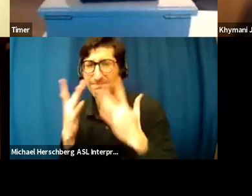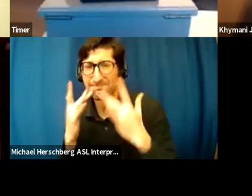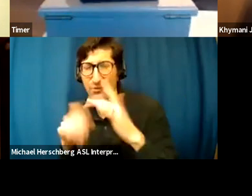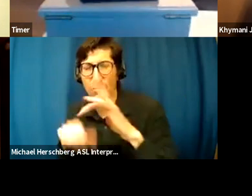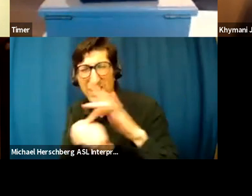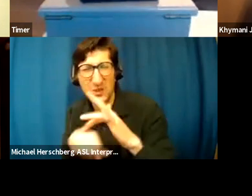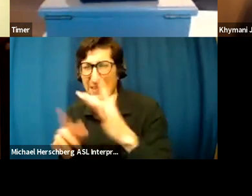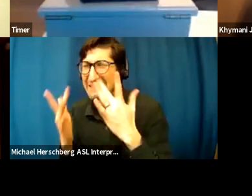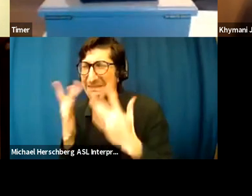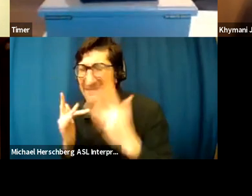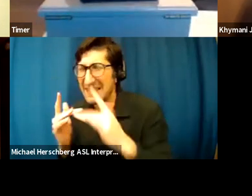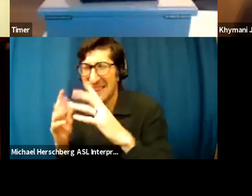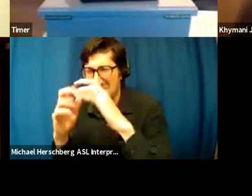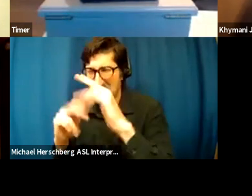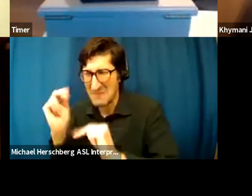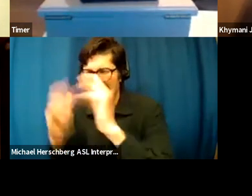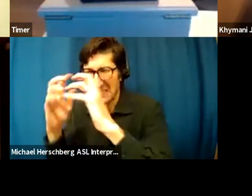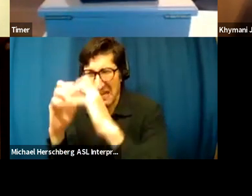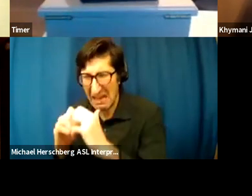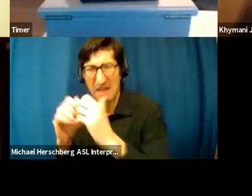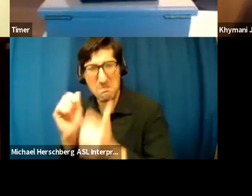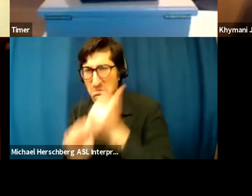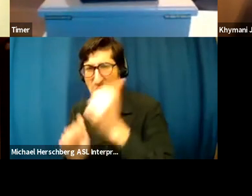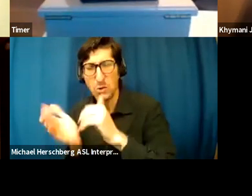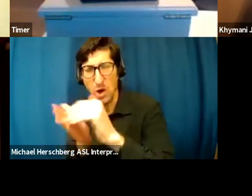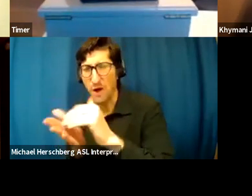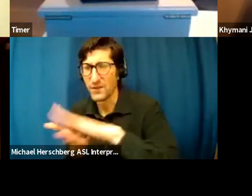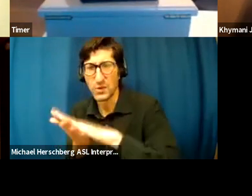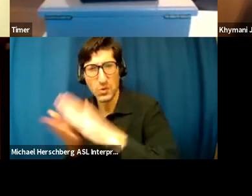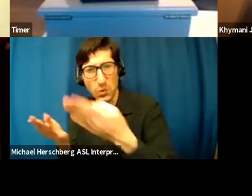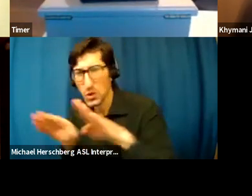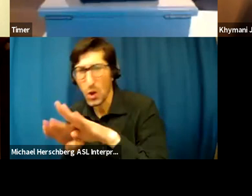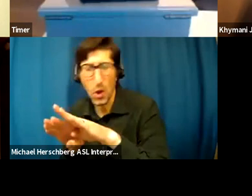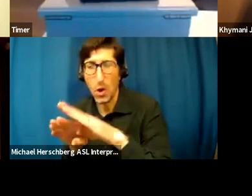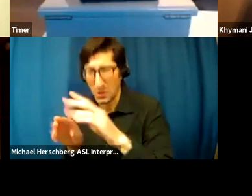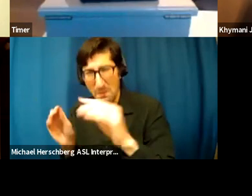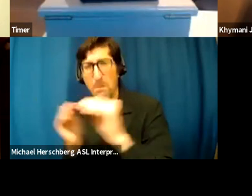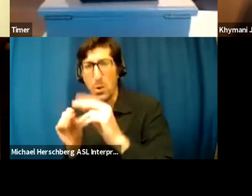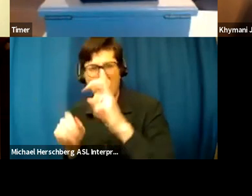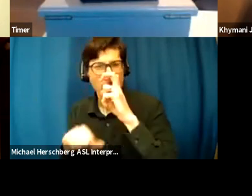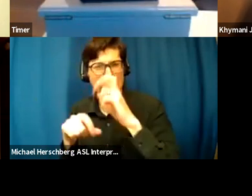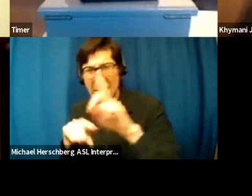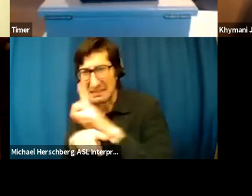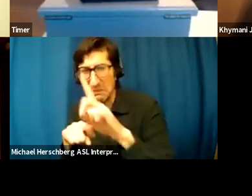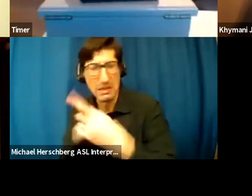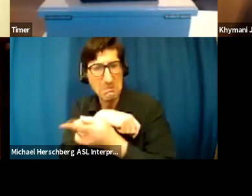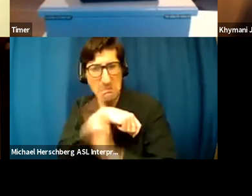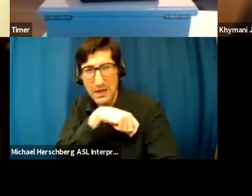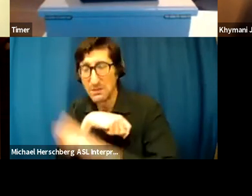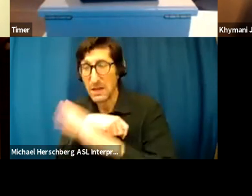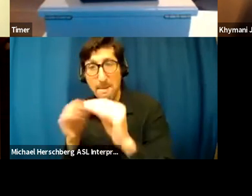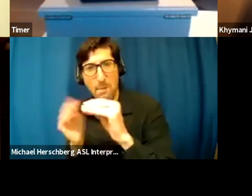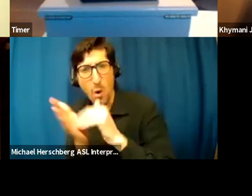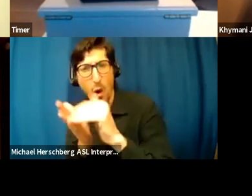with crumbling infrastructures, higher school closing, harsher disciplinary treatment, and more frequent contact with